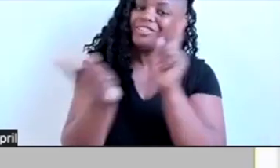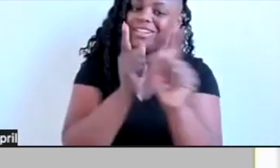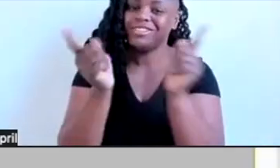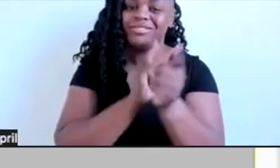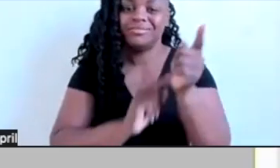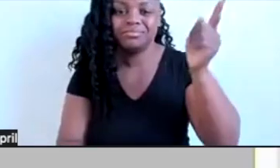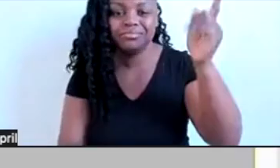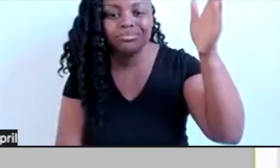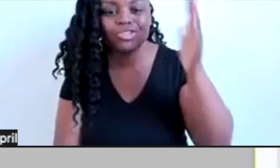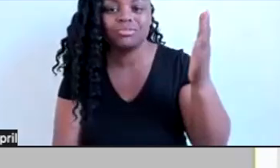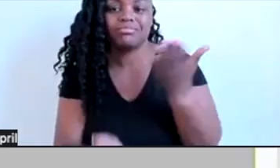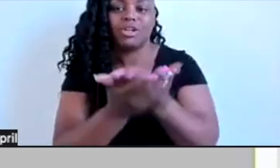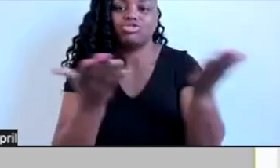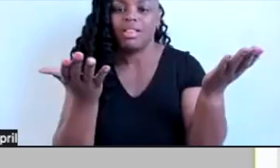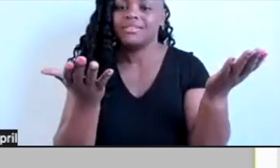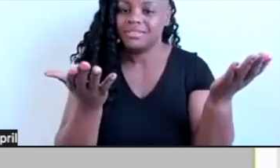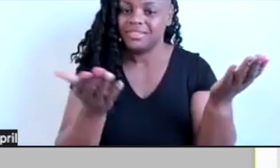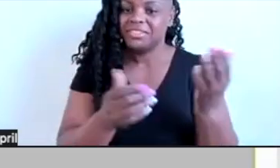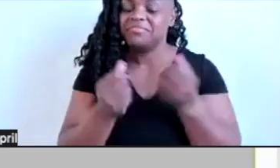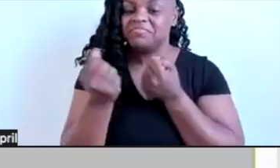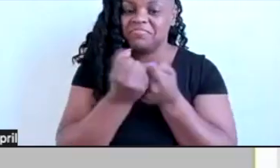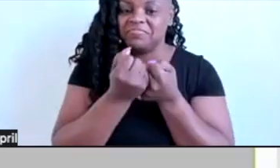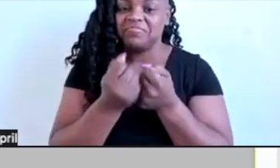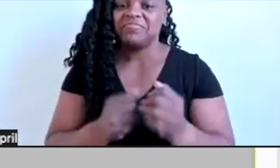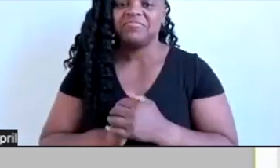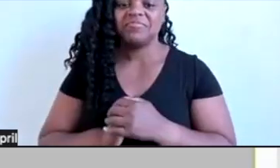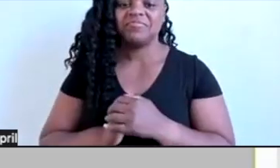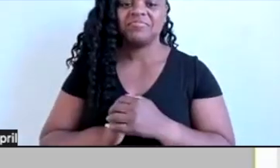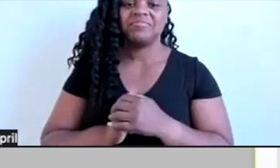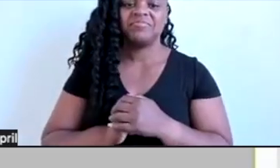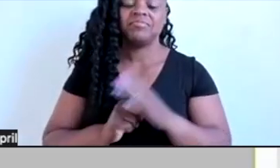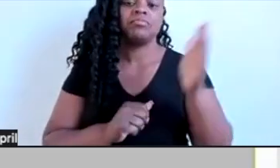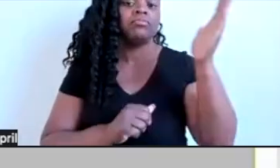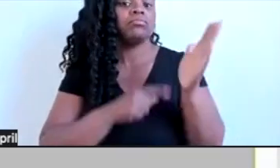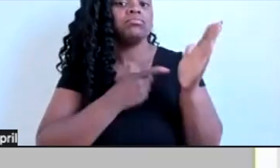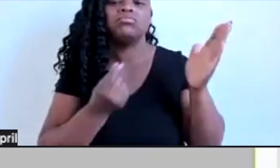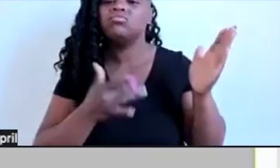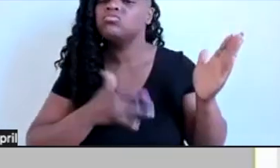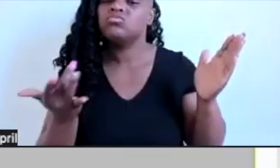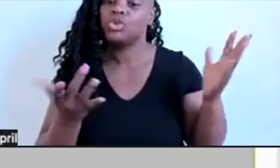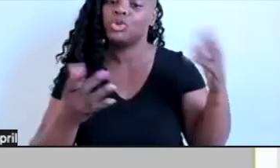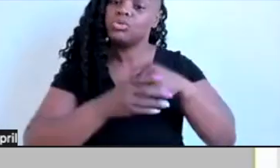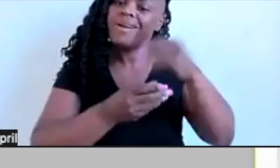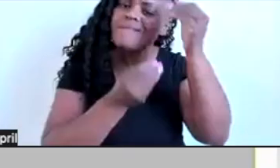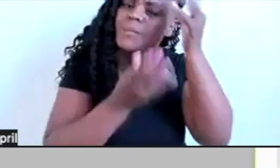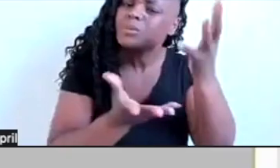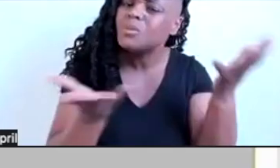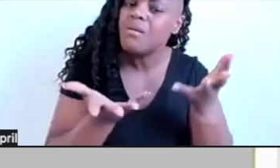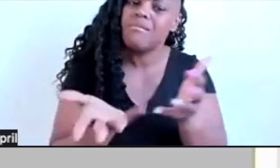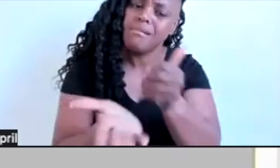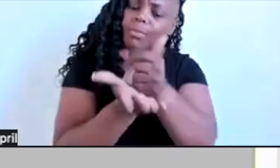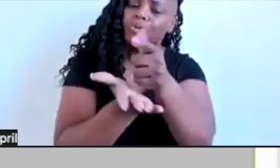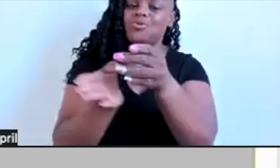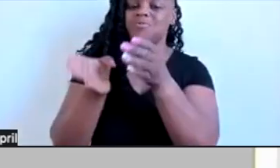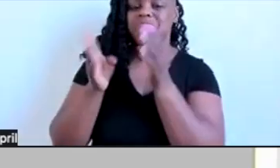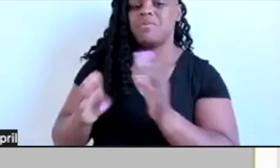This presentation will include information to help you prepare for earthquakes, including emergency alerts,